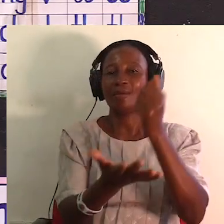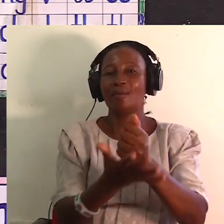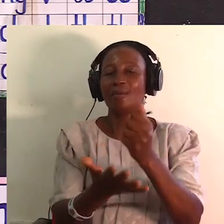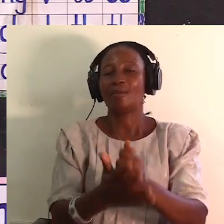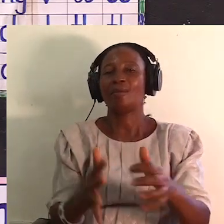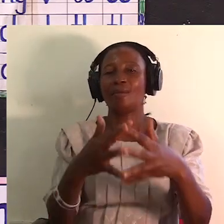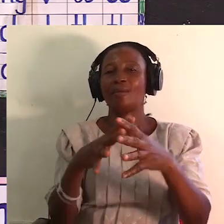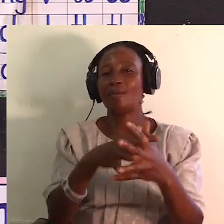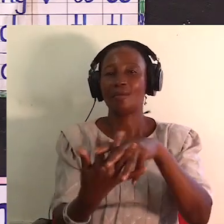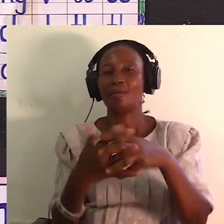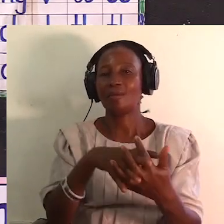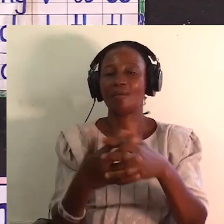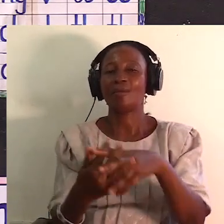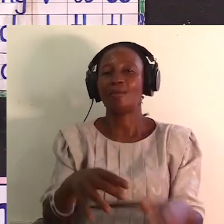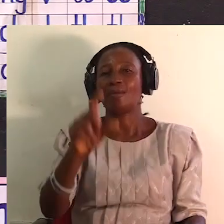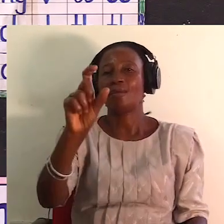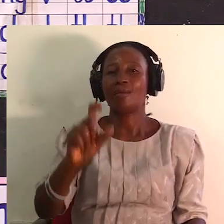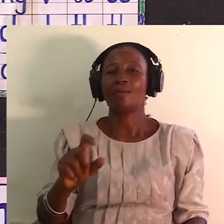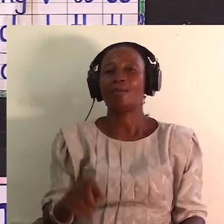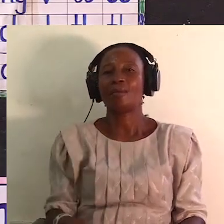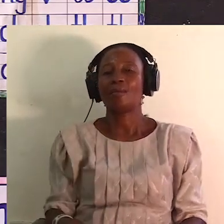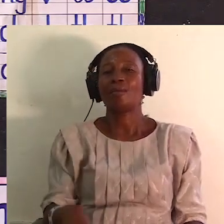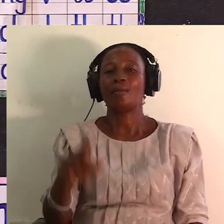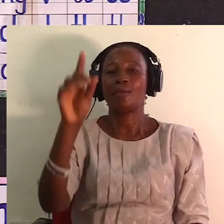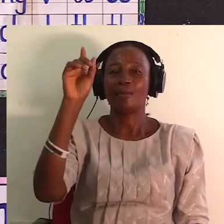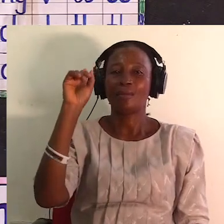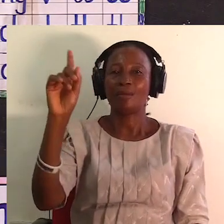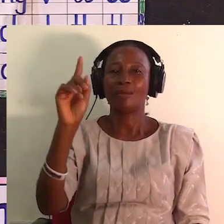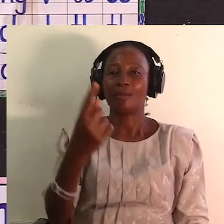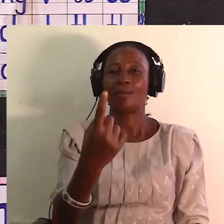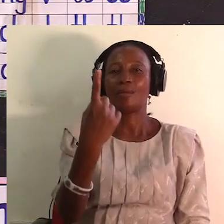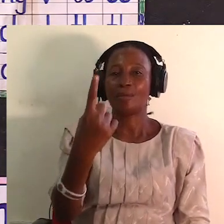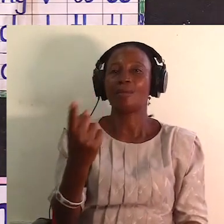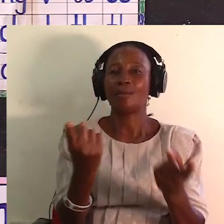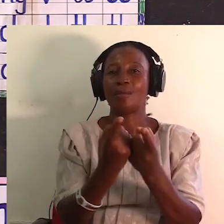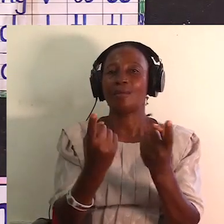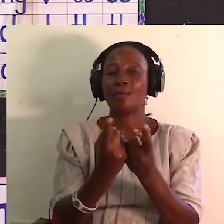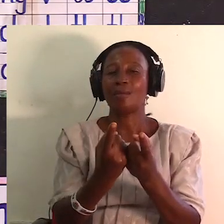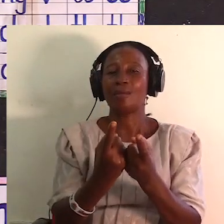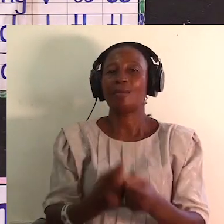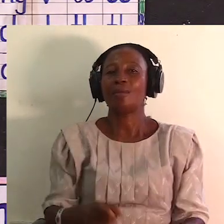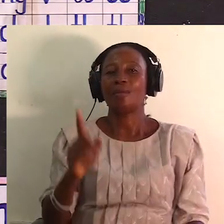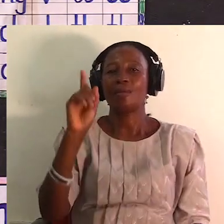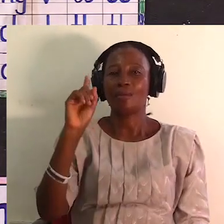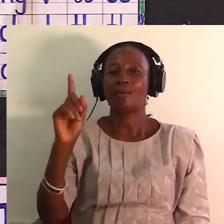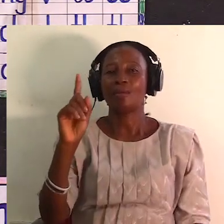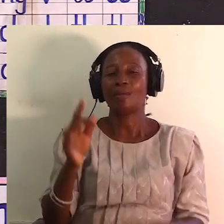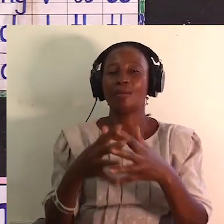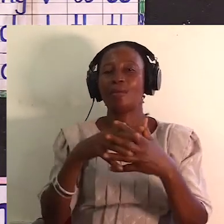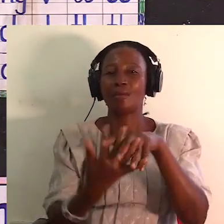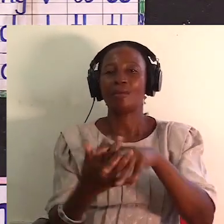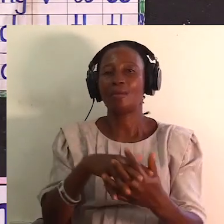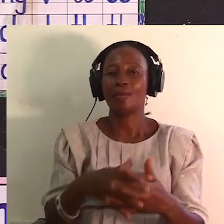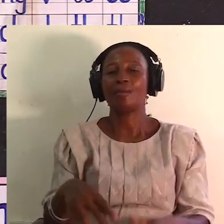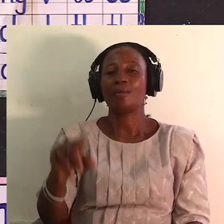words as possible, and then you put them in the bank. But one thing, if you have a word, blend a word, try